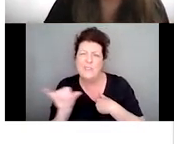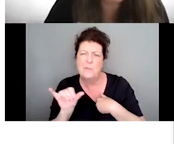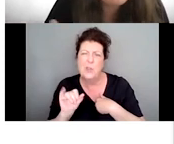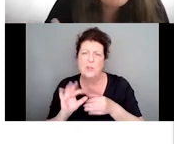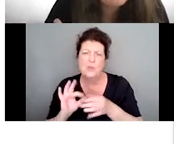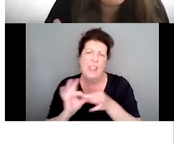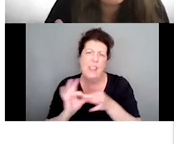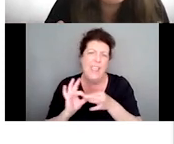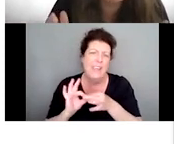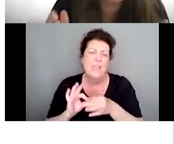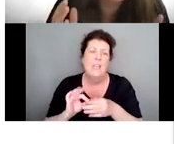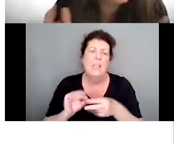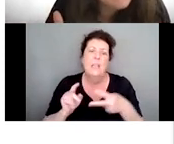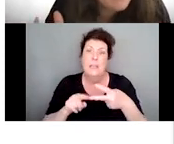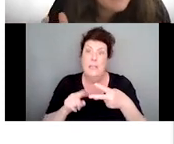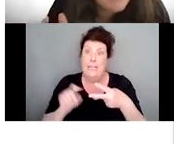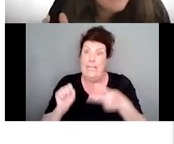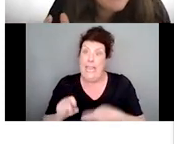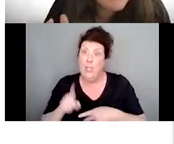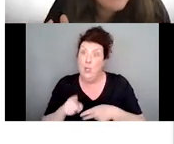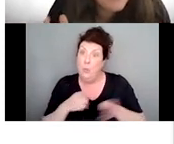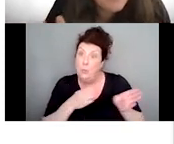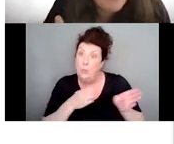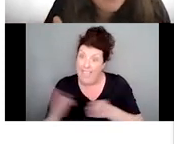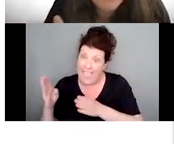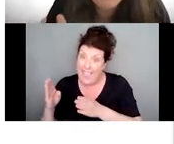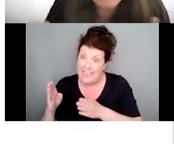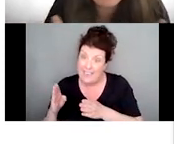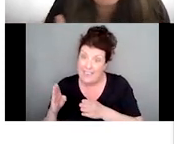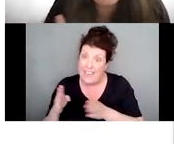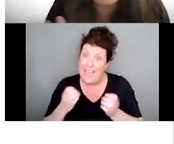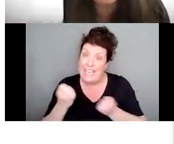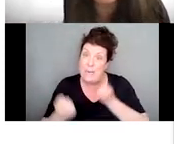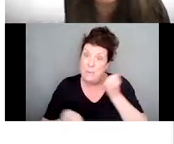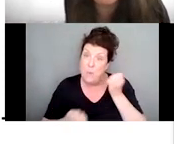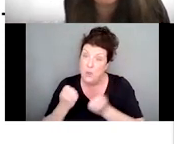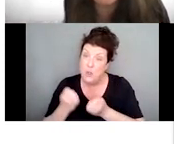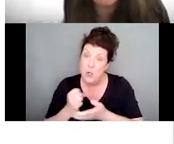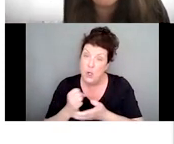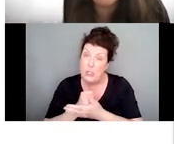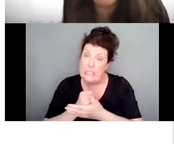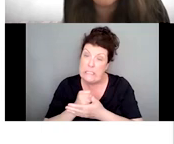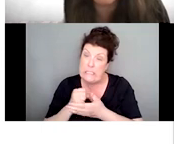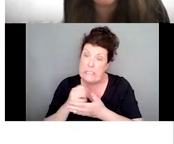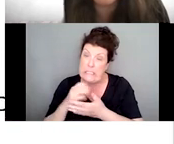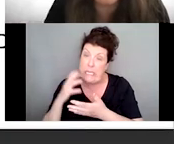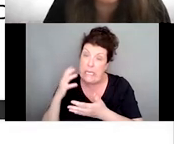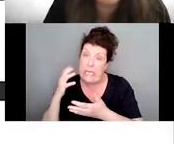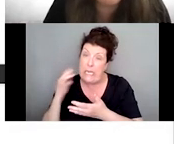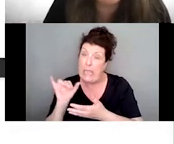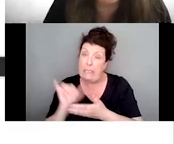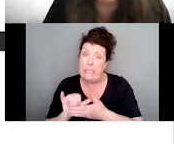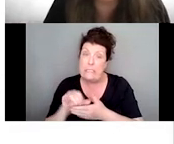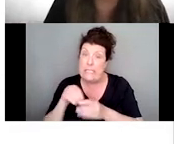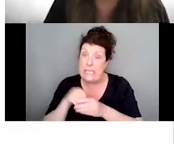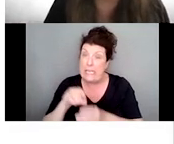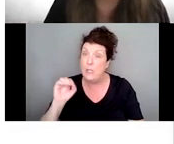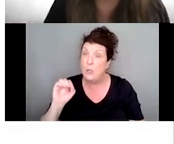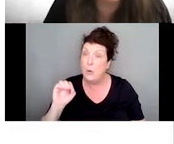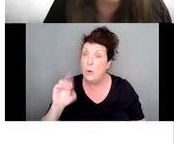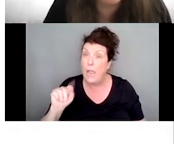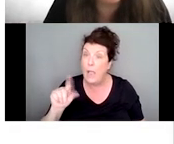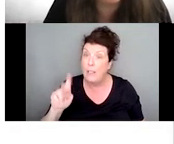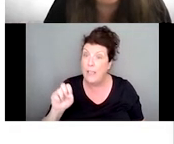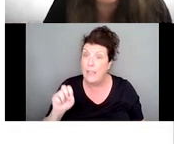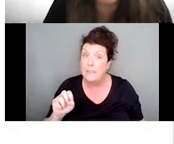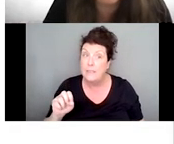Um, can you, can you plan an emotional scene like this? Like in your outline, are you like, and now, uh, you know, the